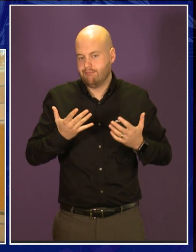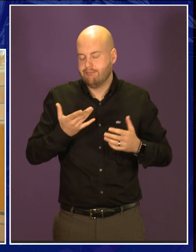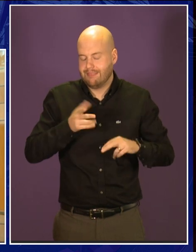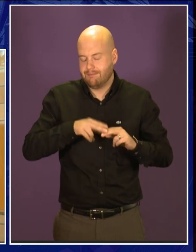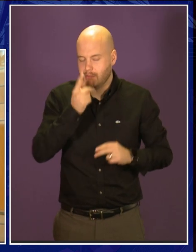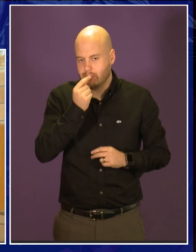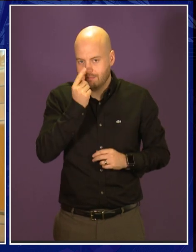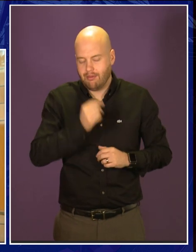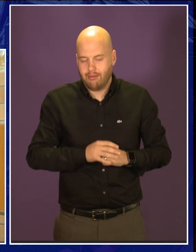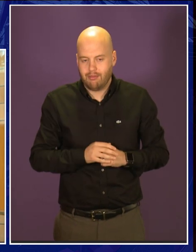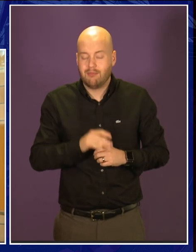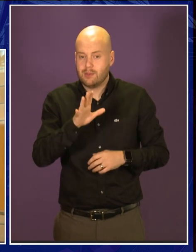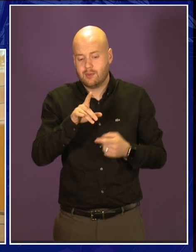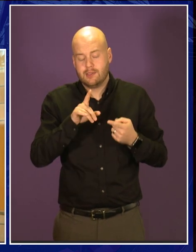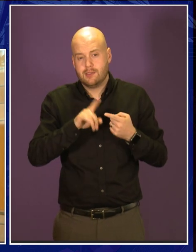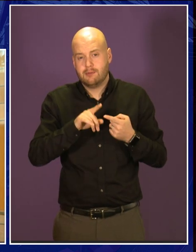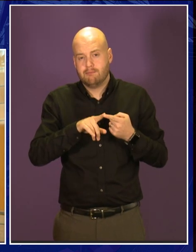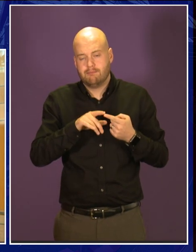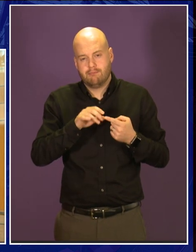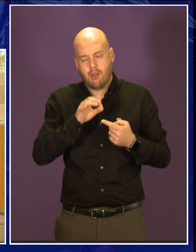question is for Toto,